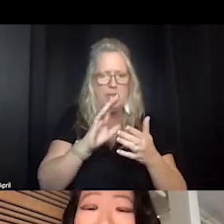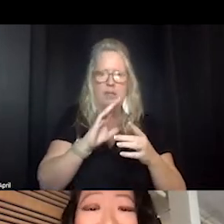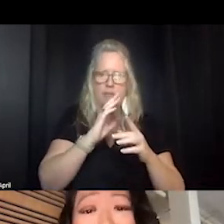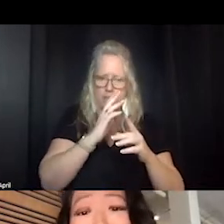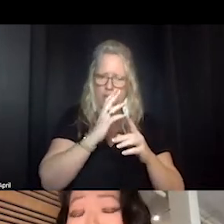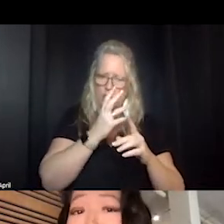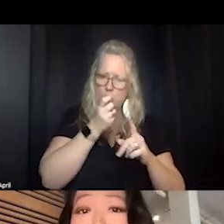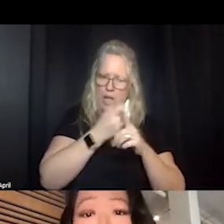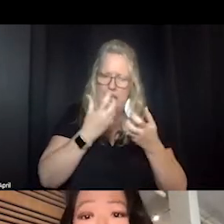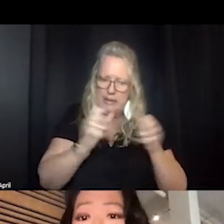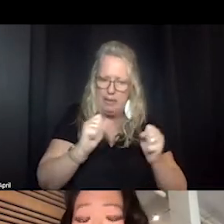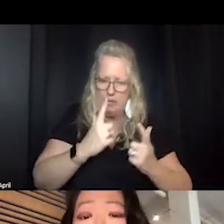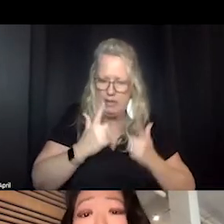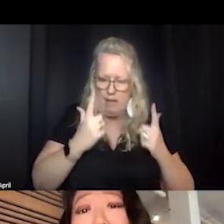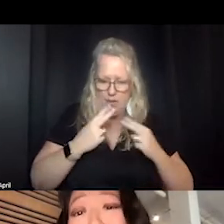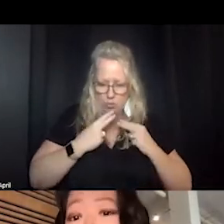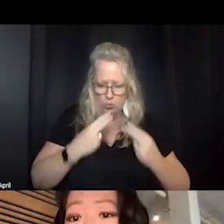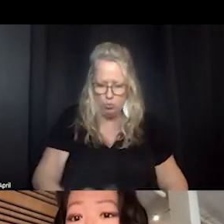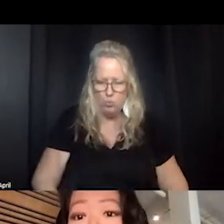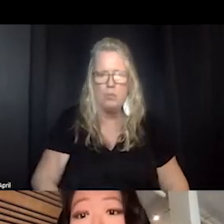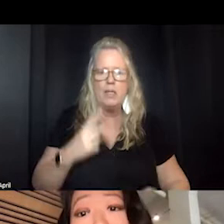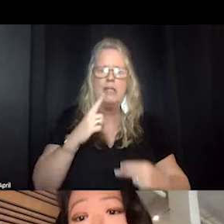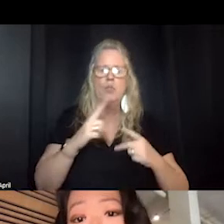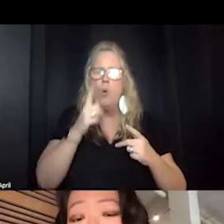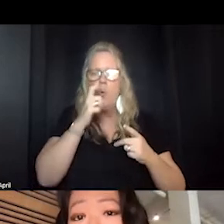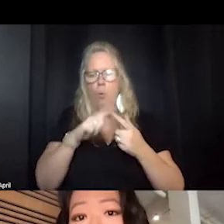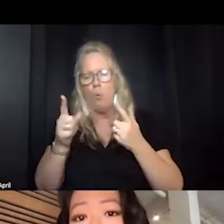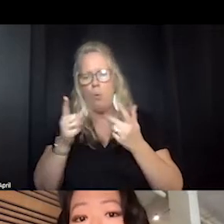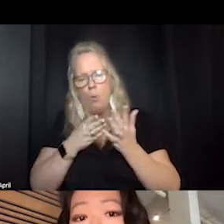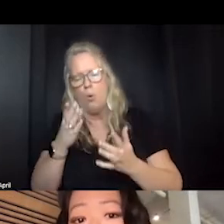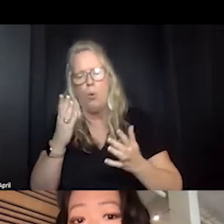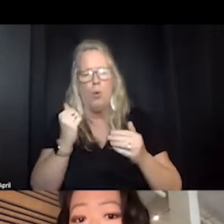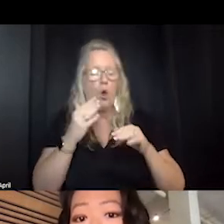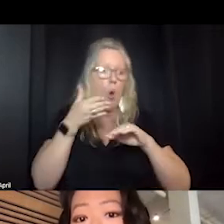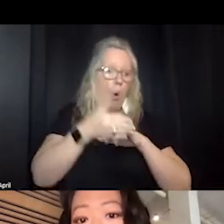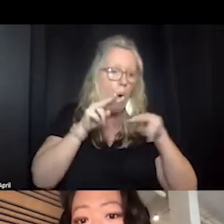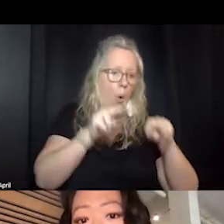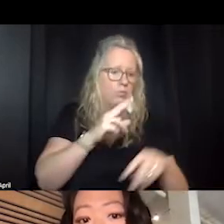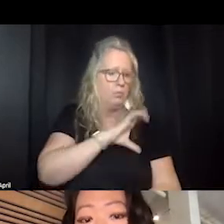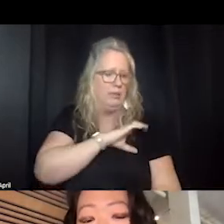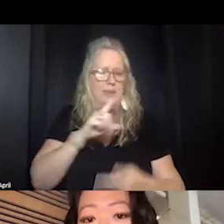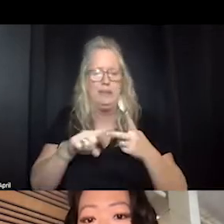and saving the lives of human beings who are marginalized, over-policed, and underserved.